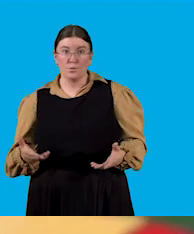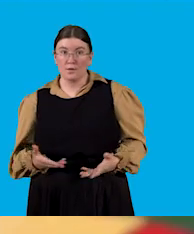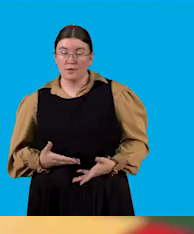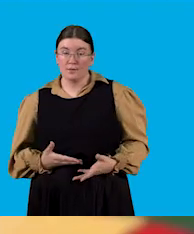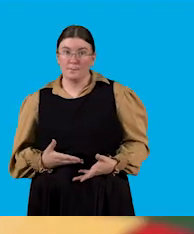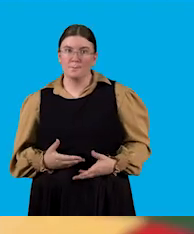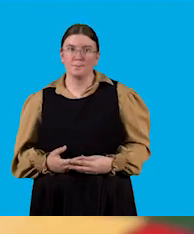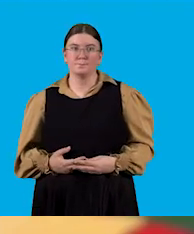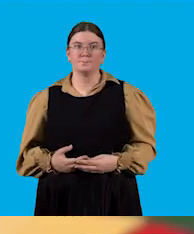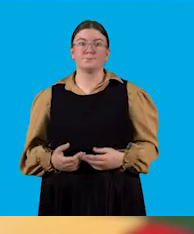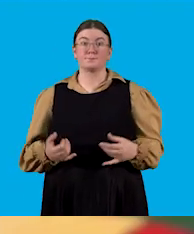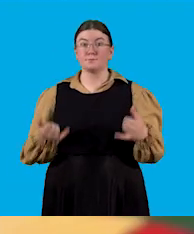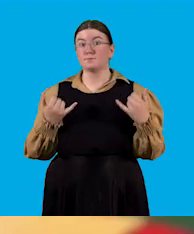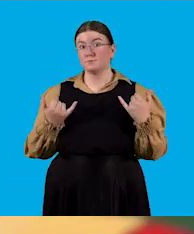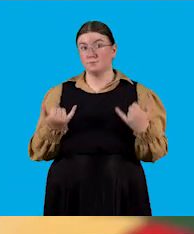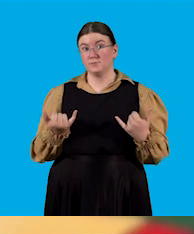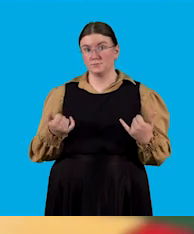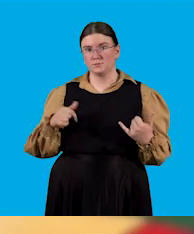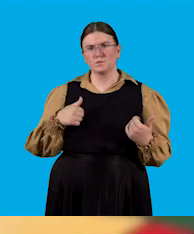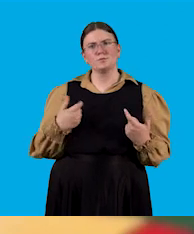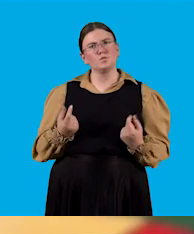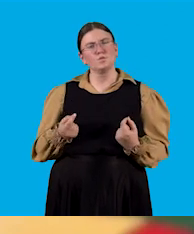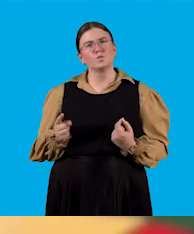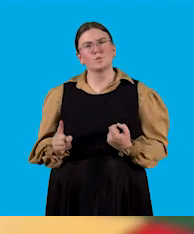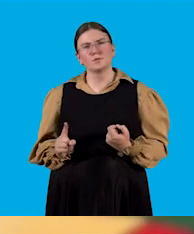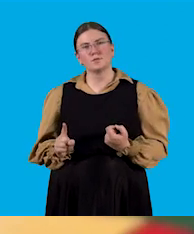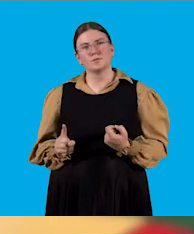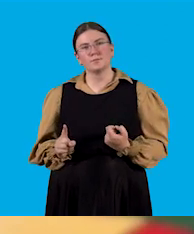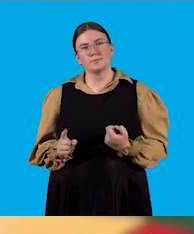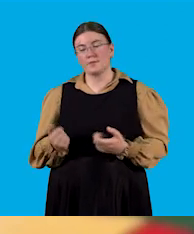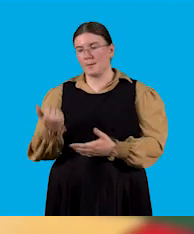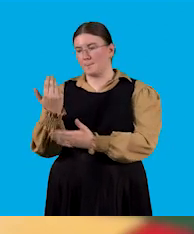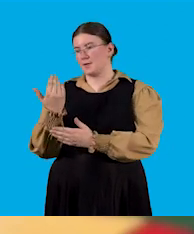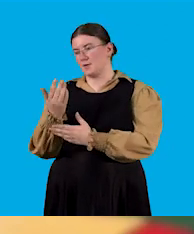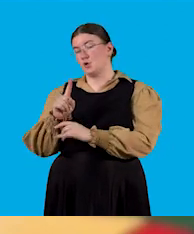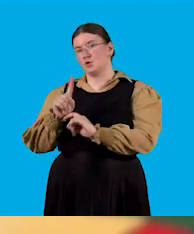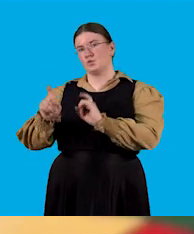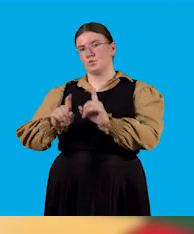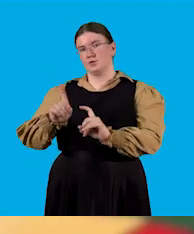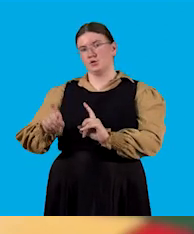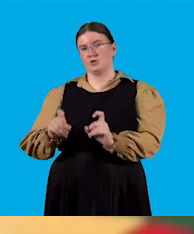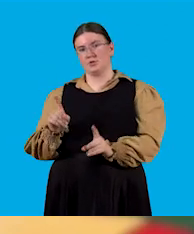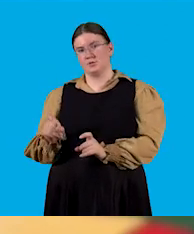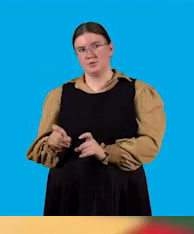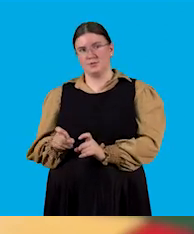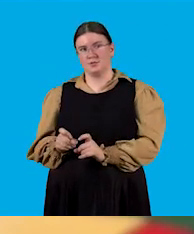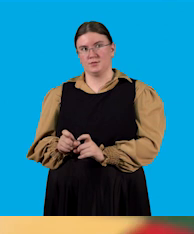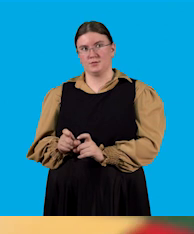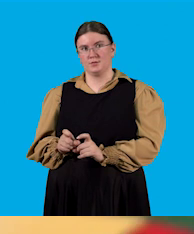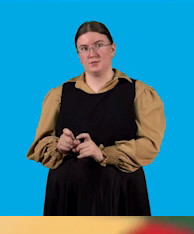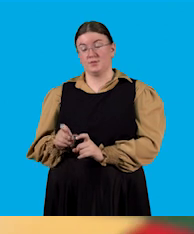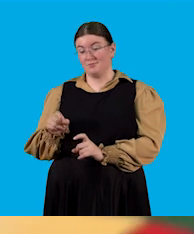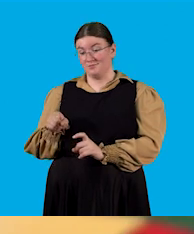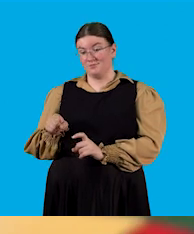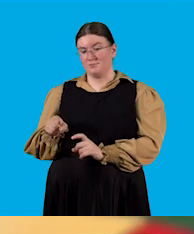Welcome. In this part of the lesson, we are going to be looking at application questions, and they will be based